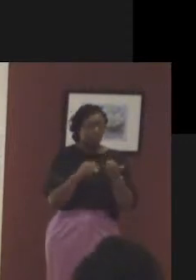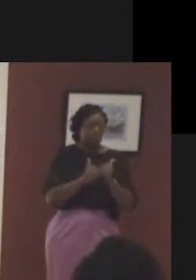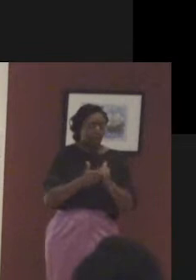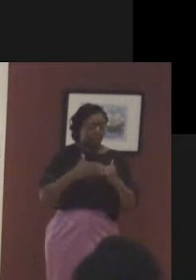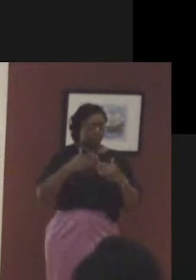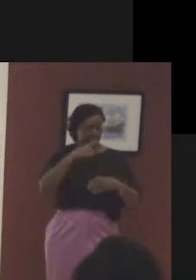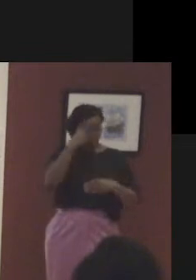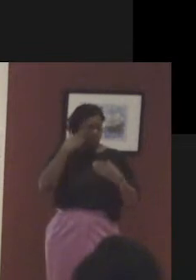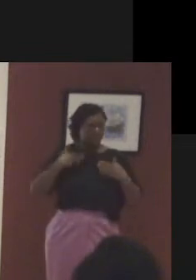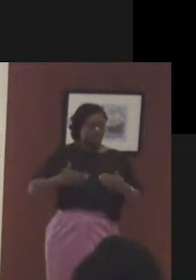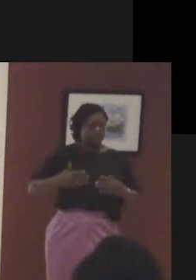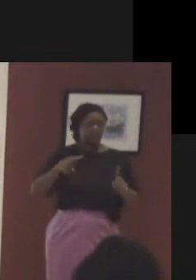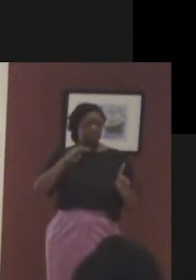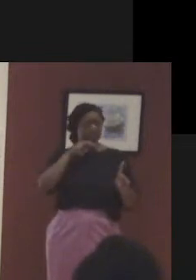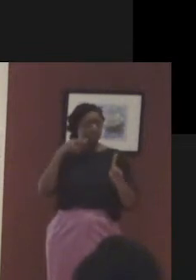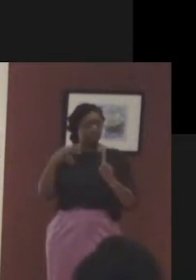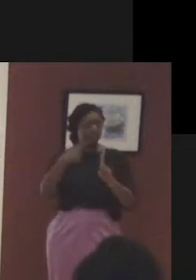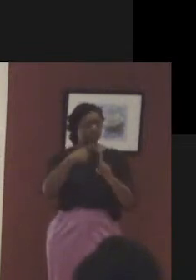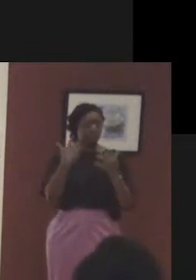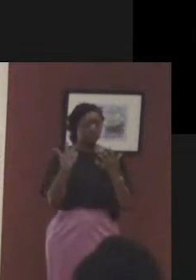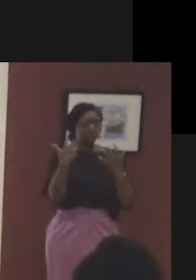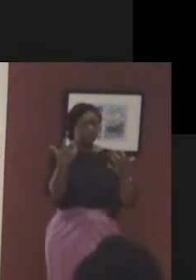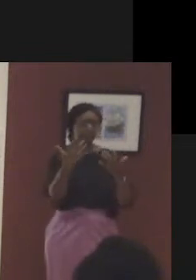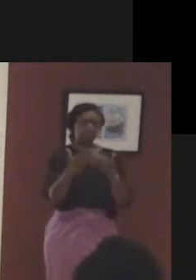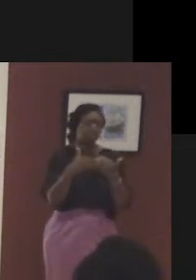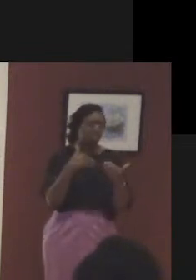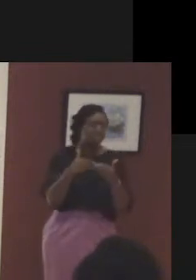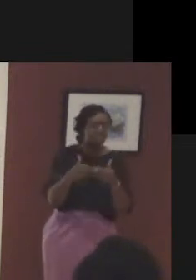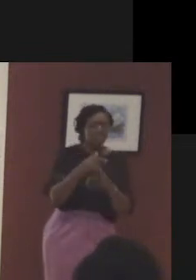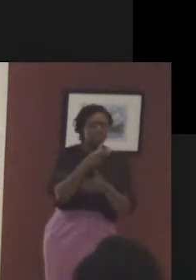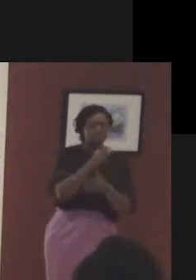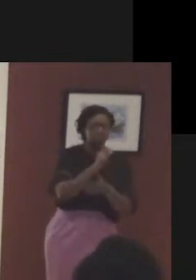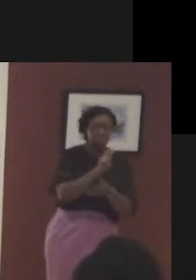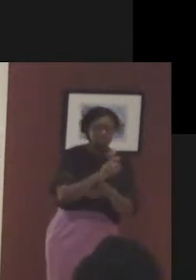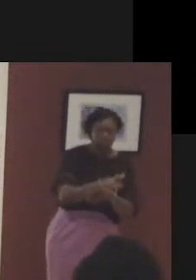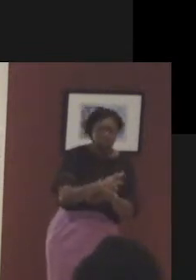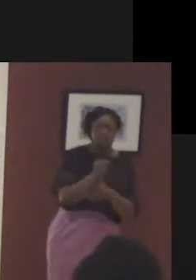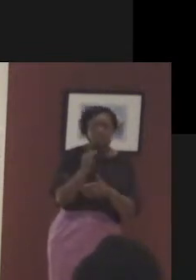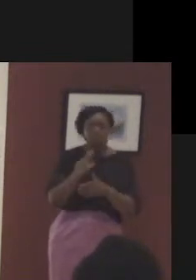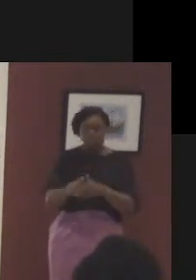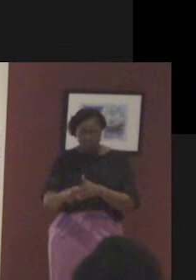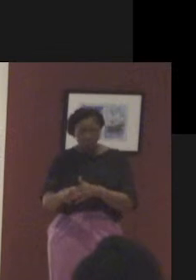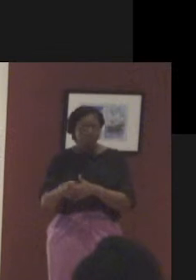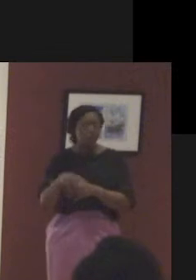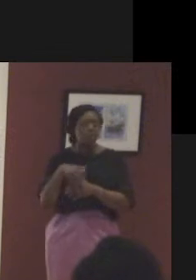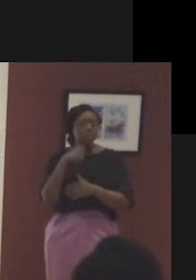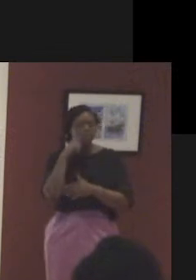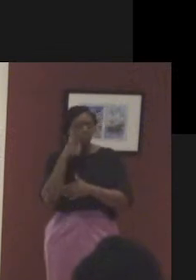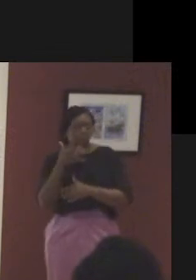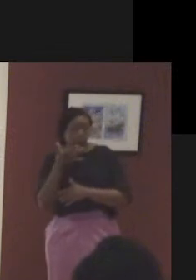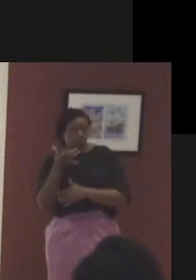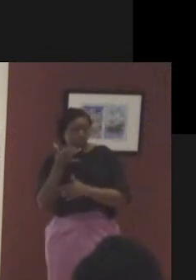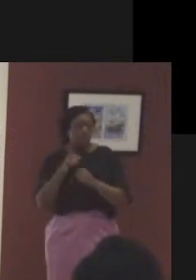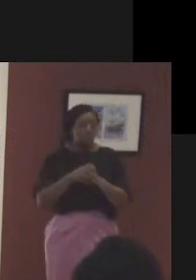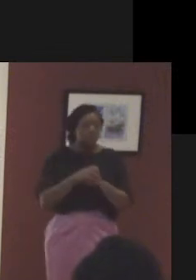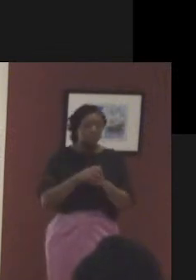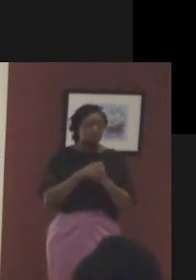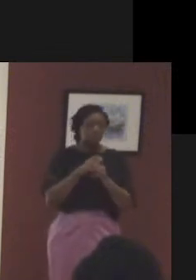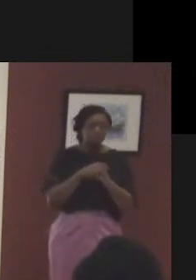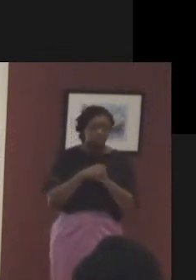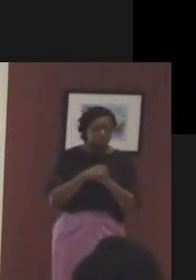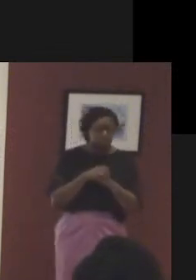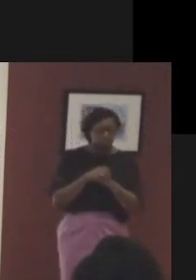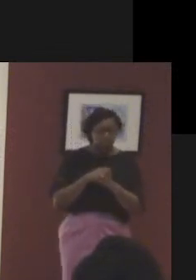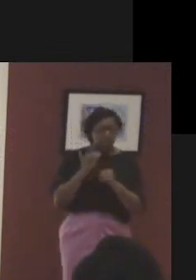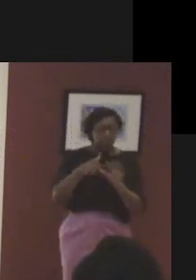bodies are viewed by audiences, regardless of gender or sexual orientation. And this is a pattern that connects